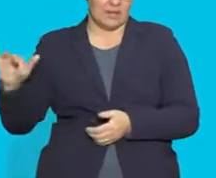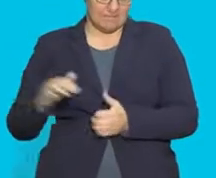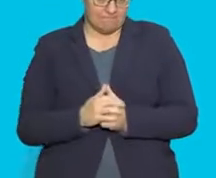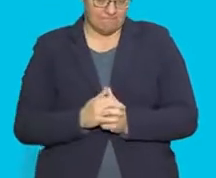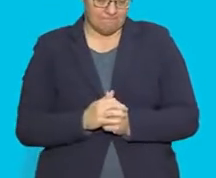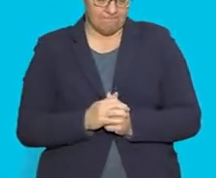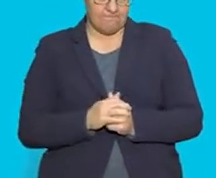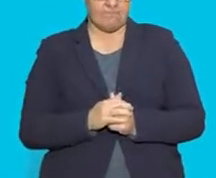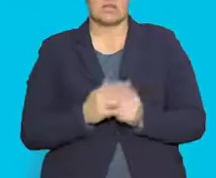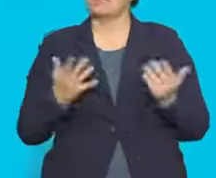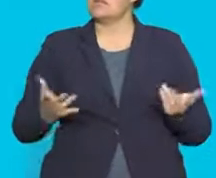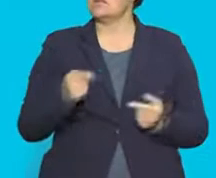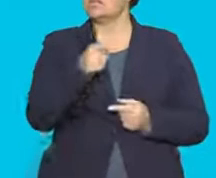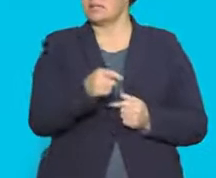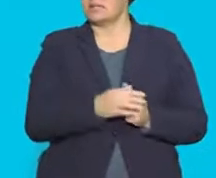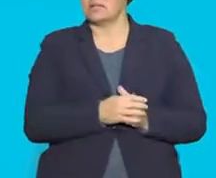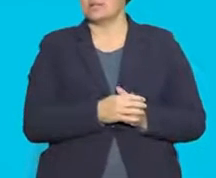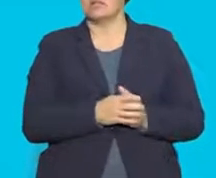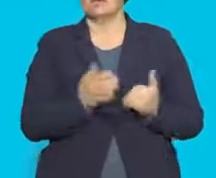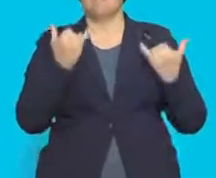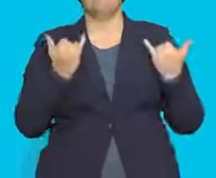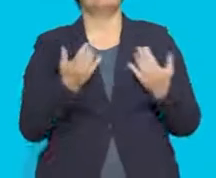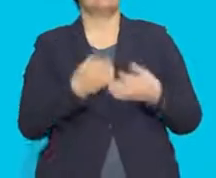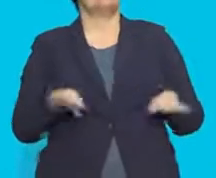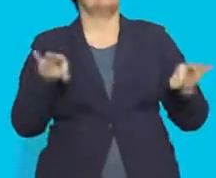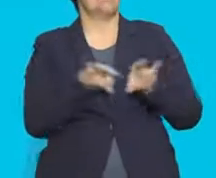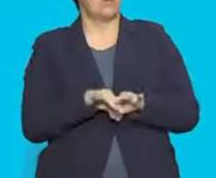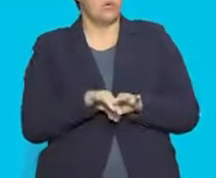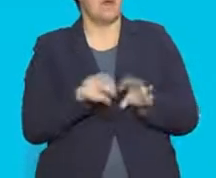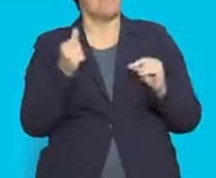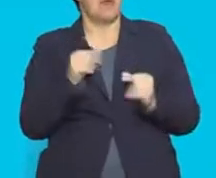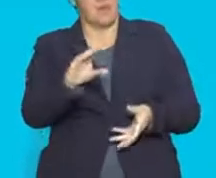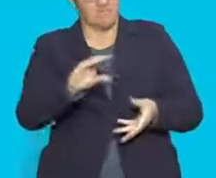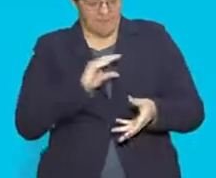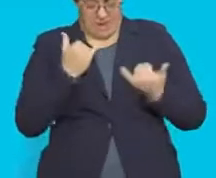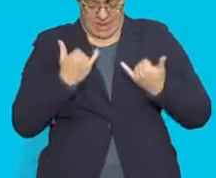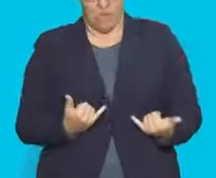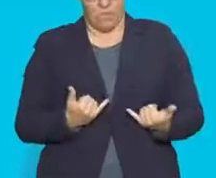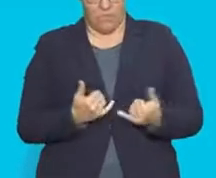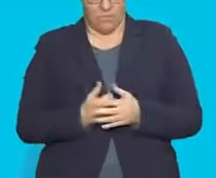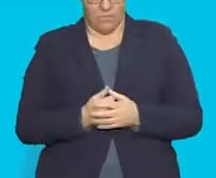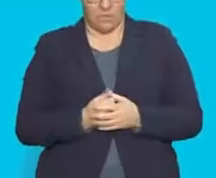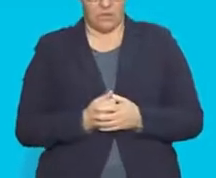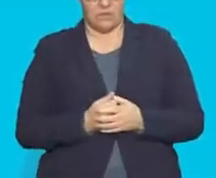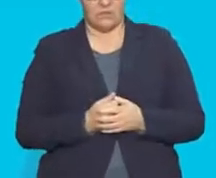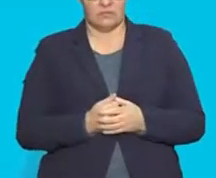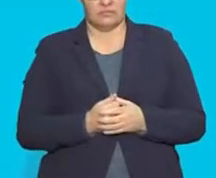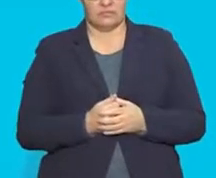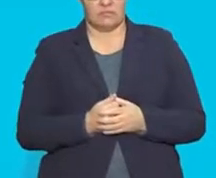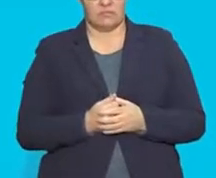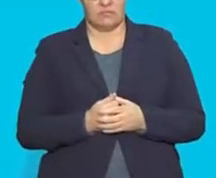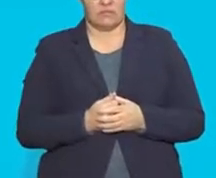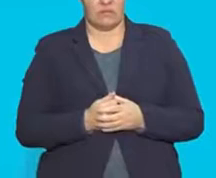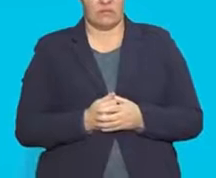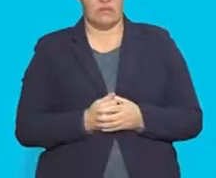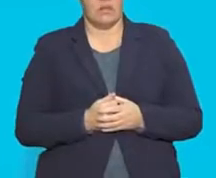analyze what is happening here. Present value is all about the money you get now, right? It's all about the